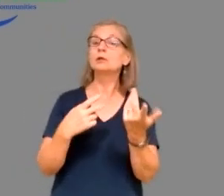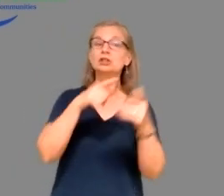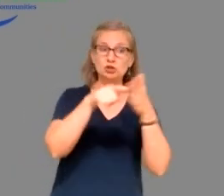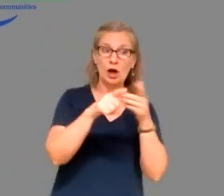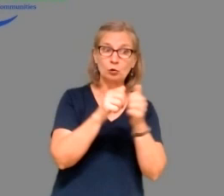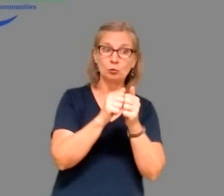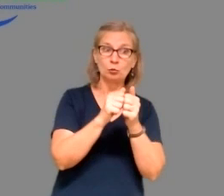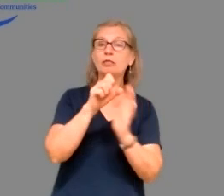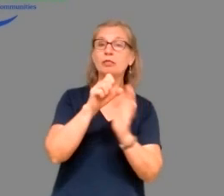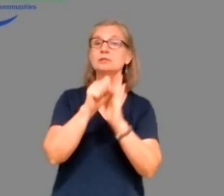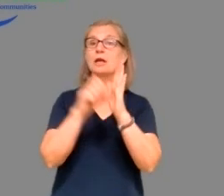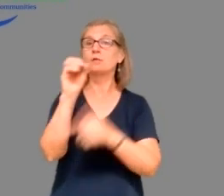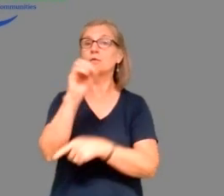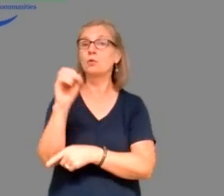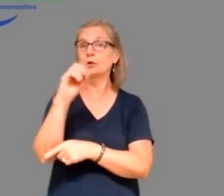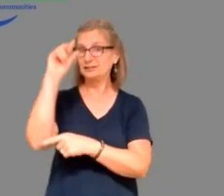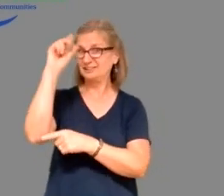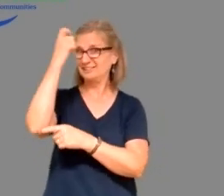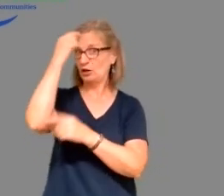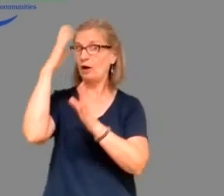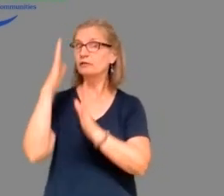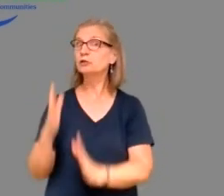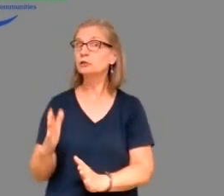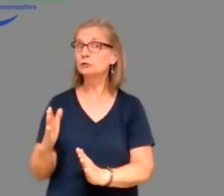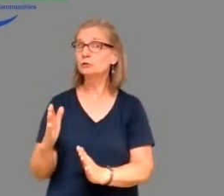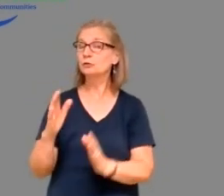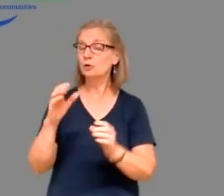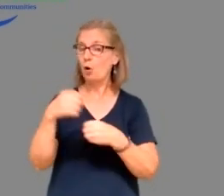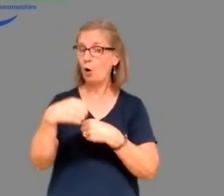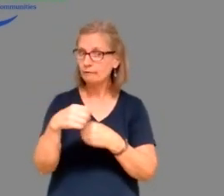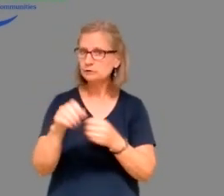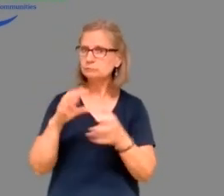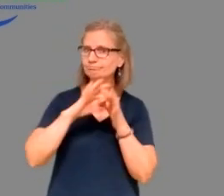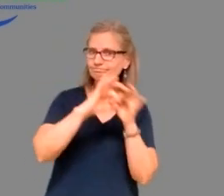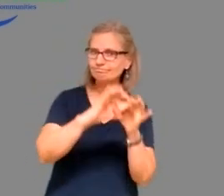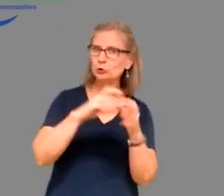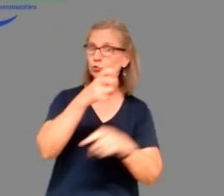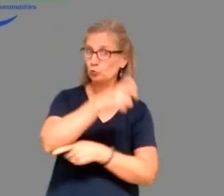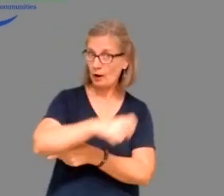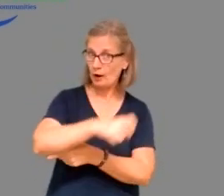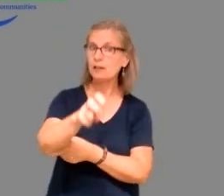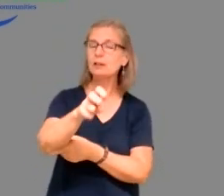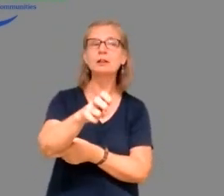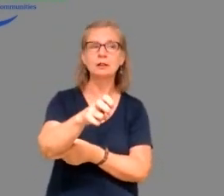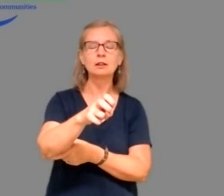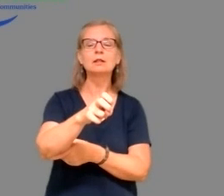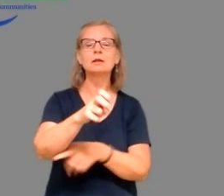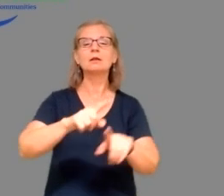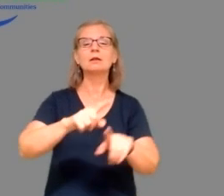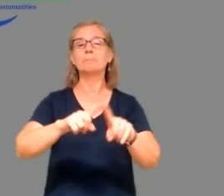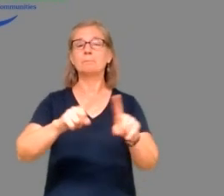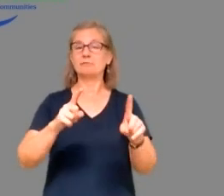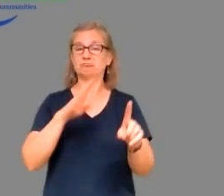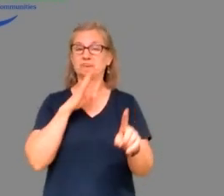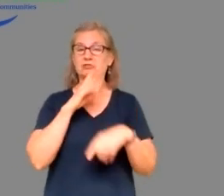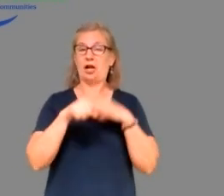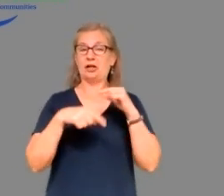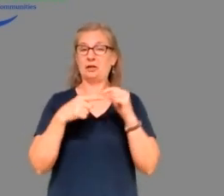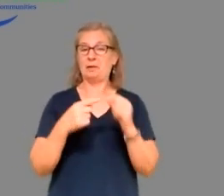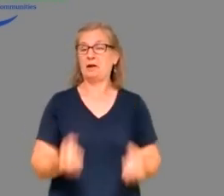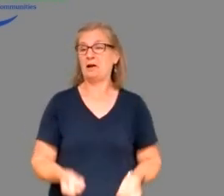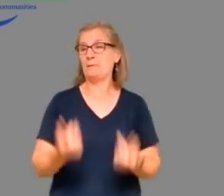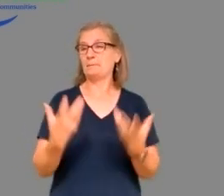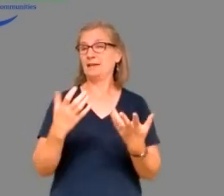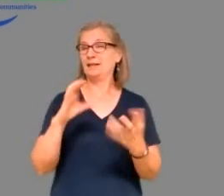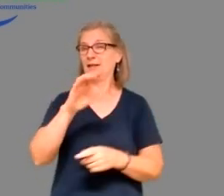travel, just continue to monitor those resources. But as far as cases go, I mean, even just a few small